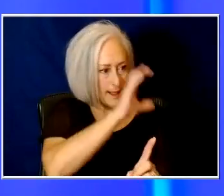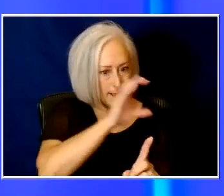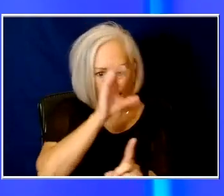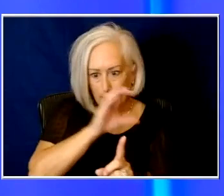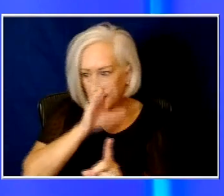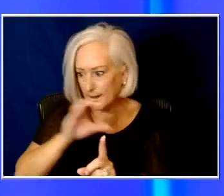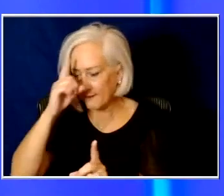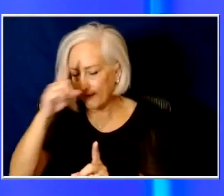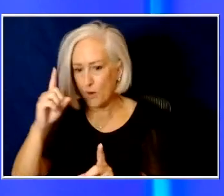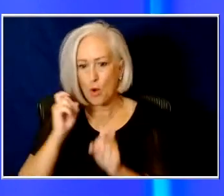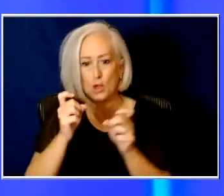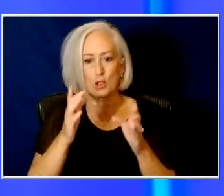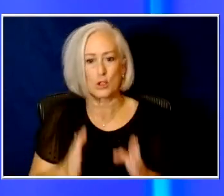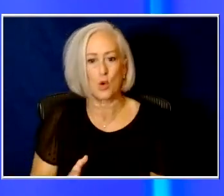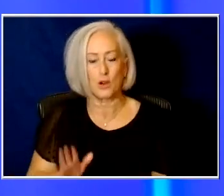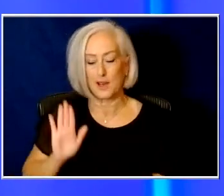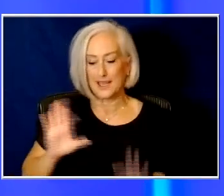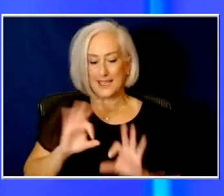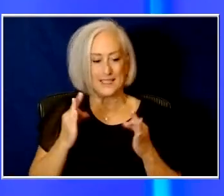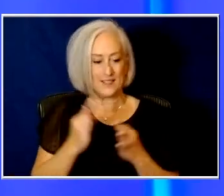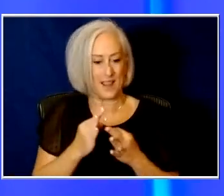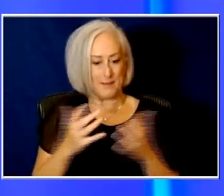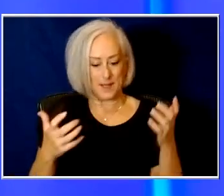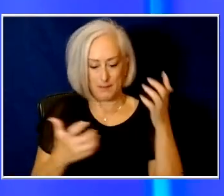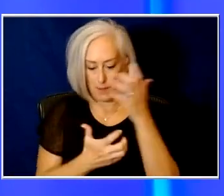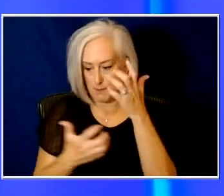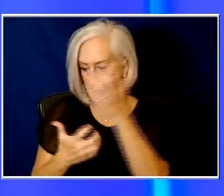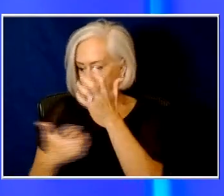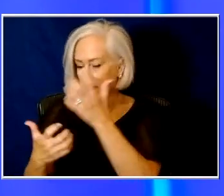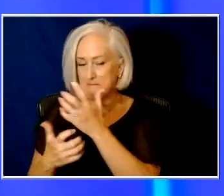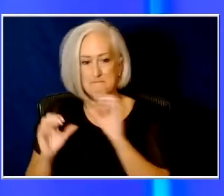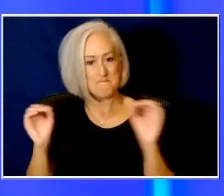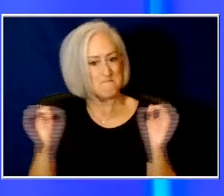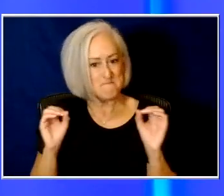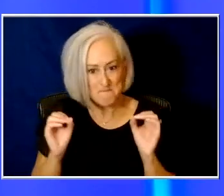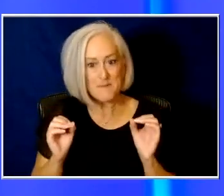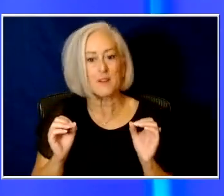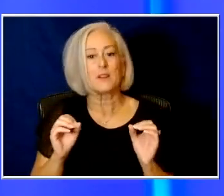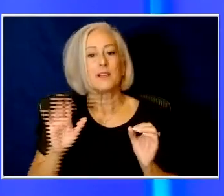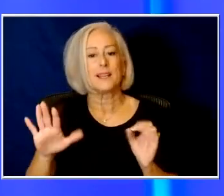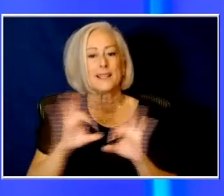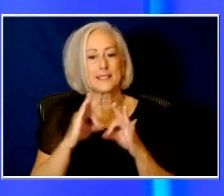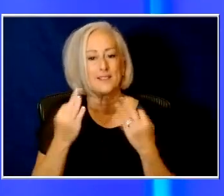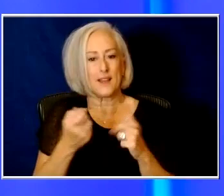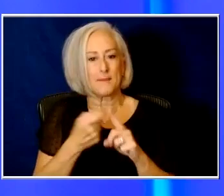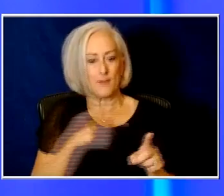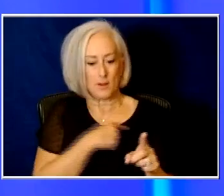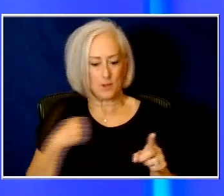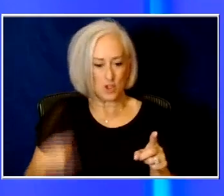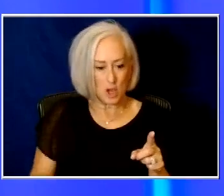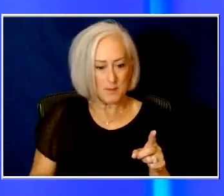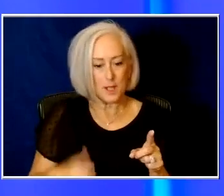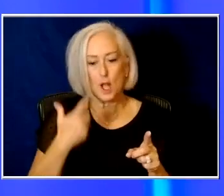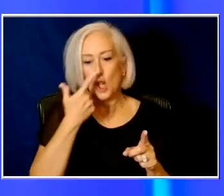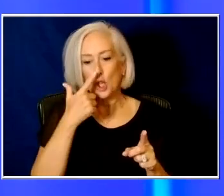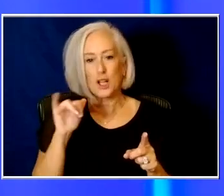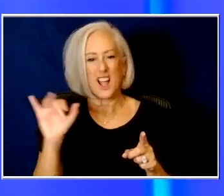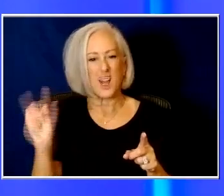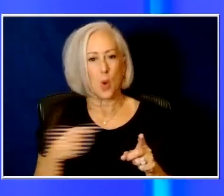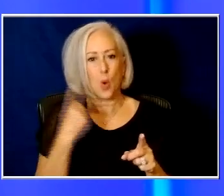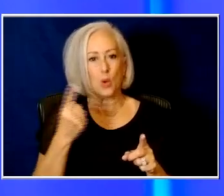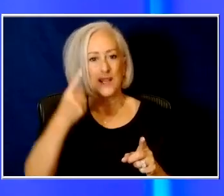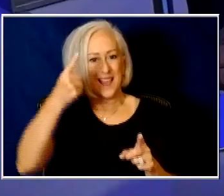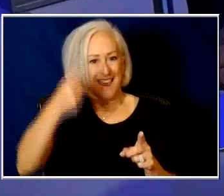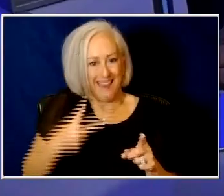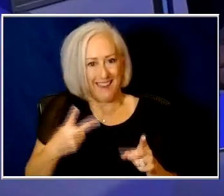typed his siblings, they were in China, and we typed them and they were half match with him. And that's not a